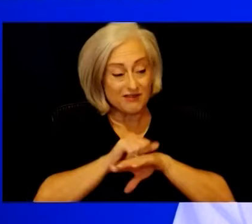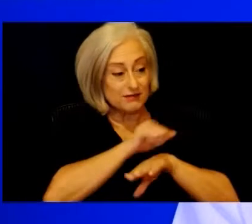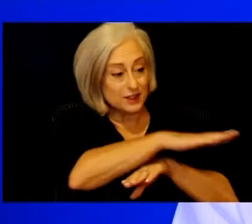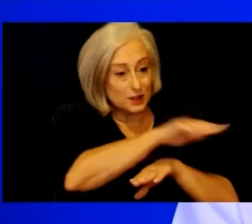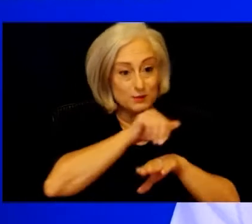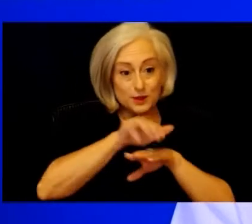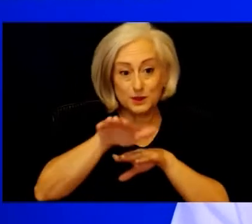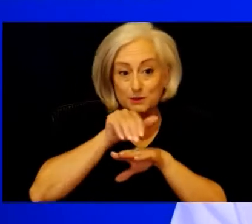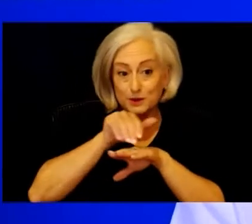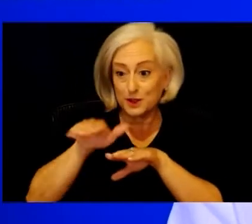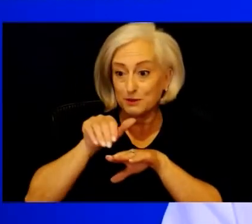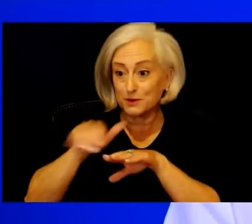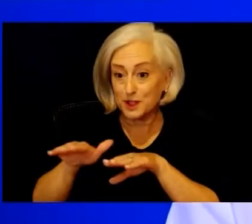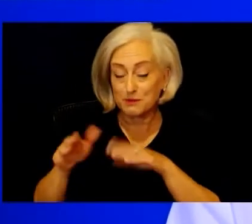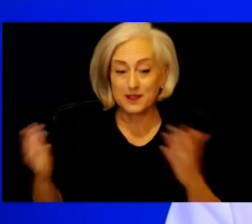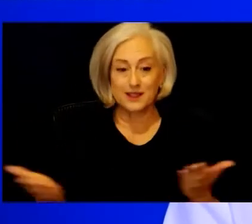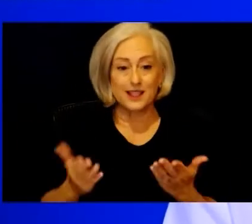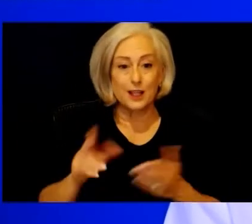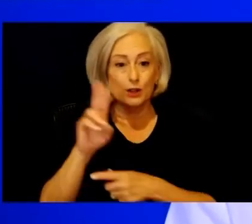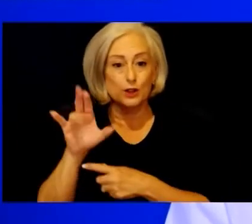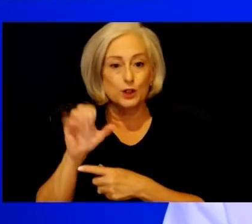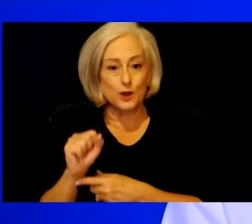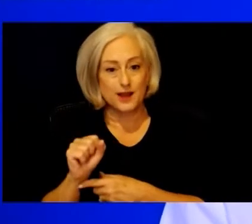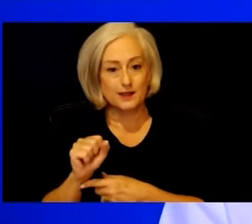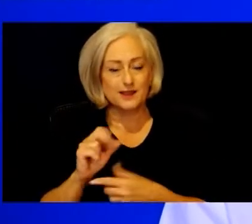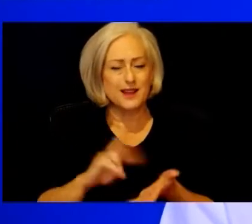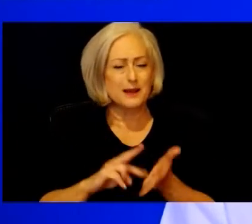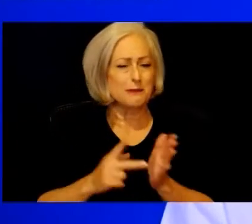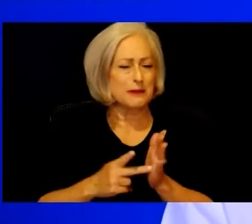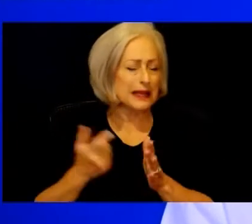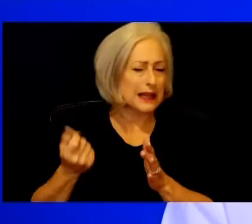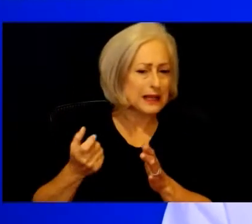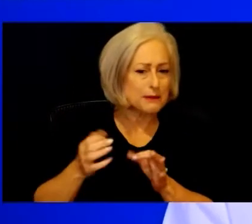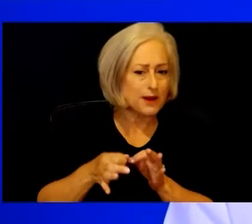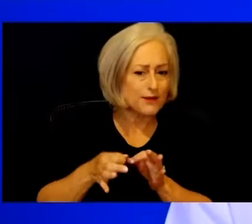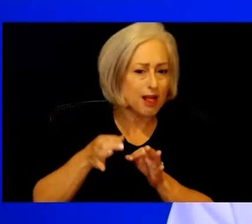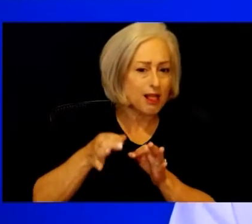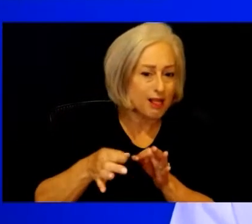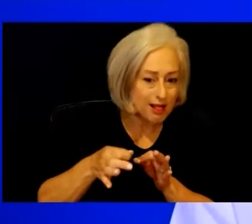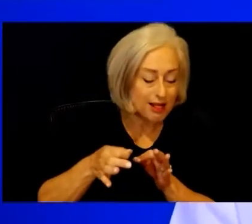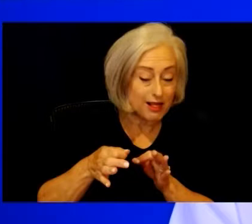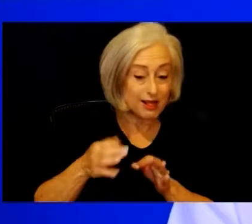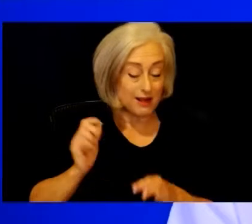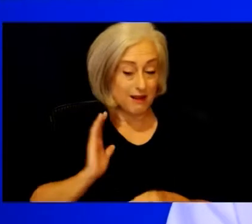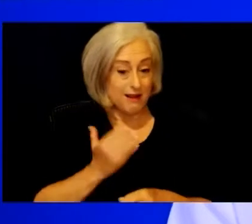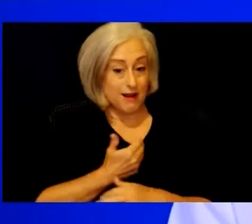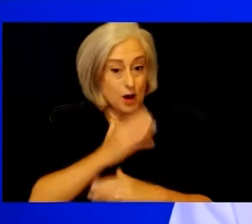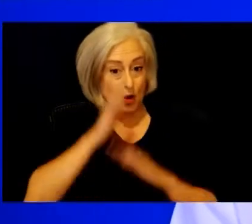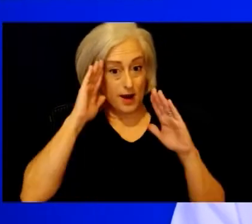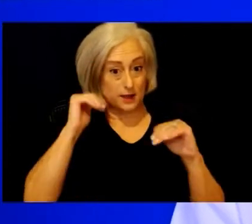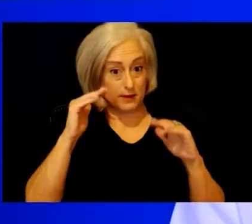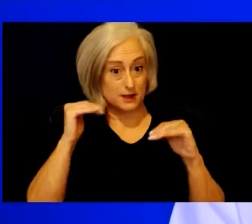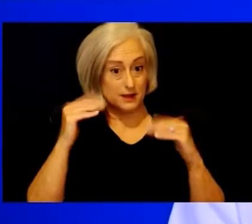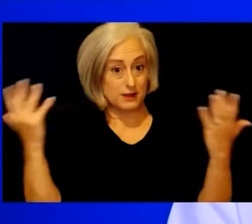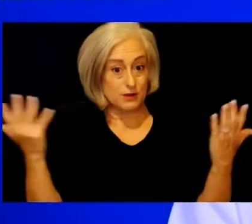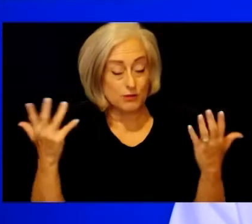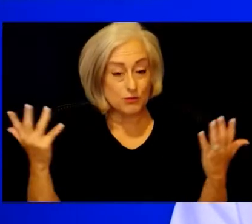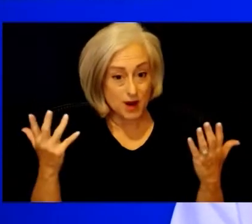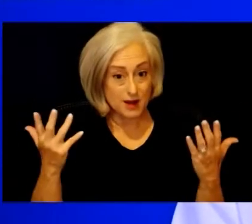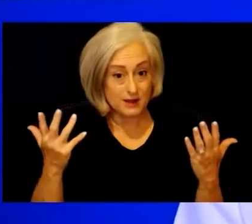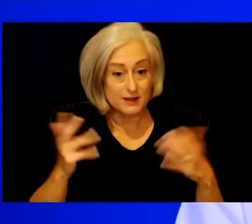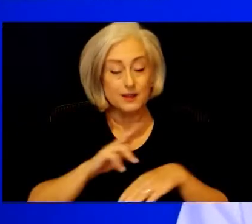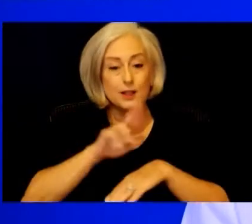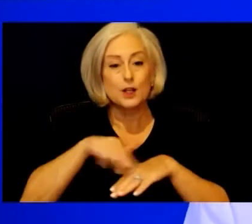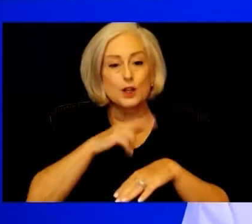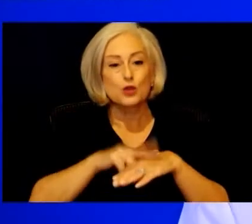be a little bit of a lag there. So we're anticipating that we should be close to normal inventory levels by the end of June,